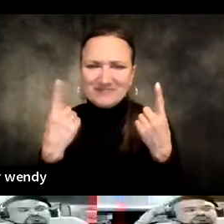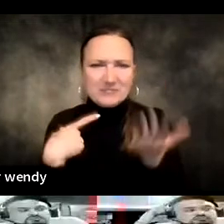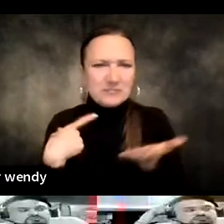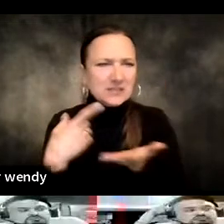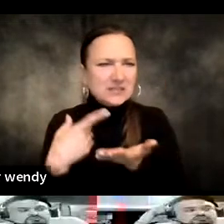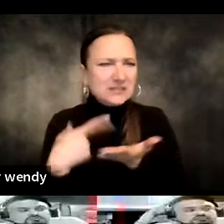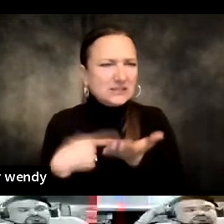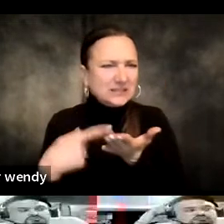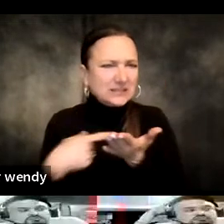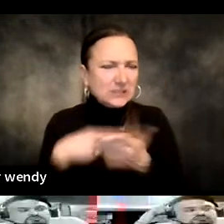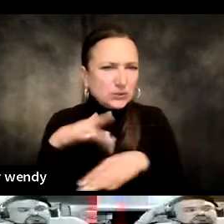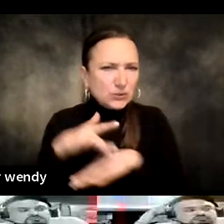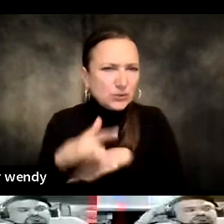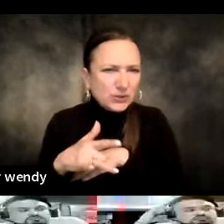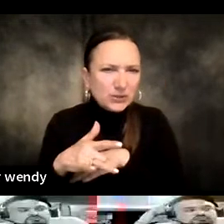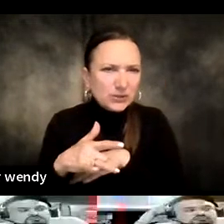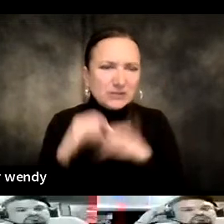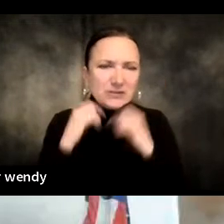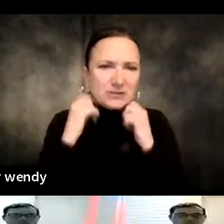earlier?